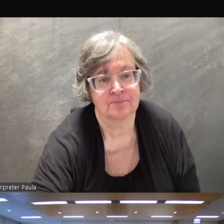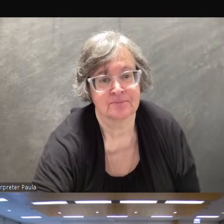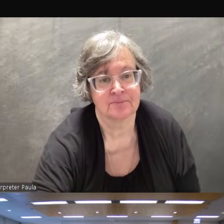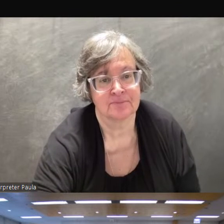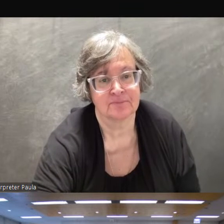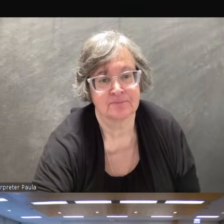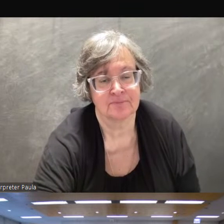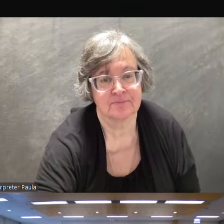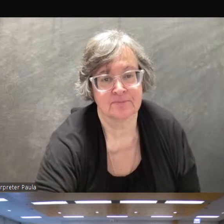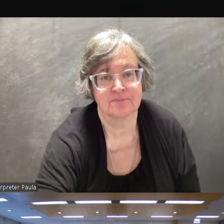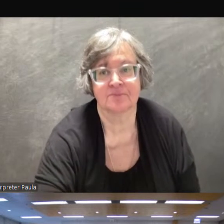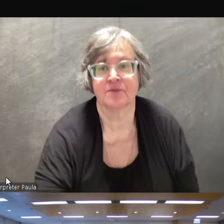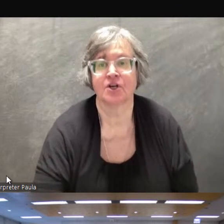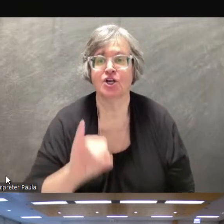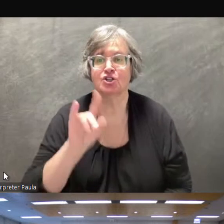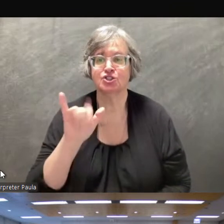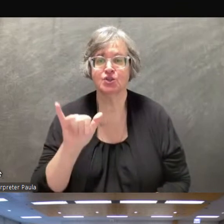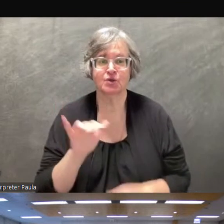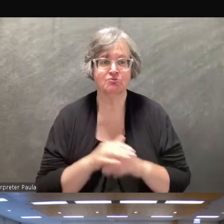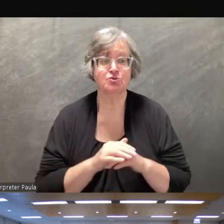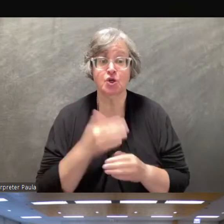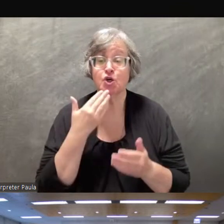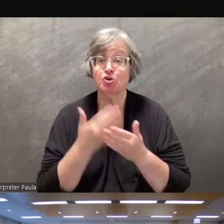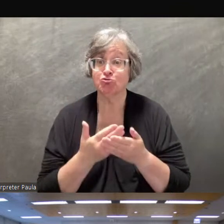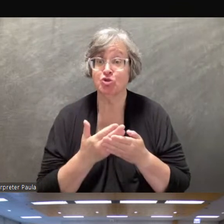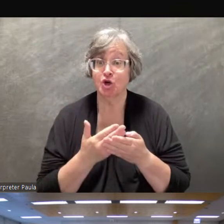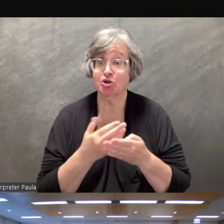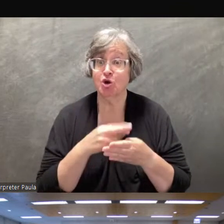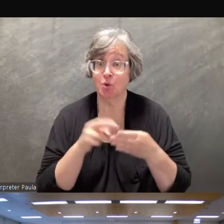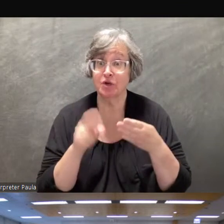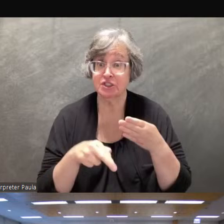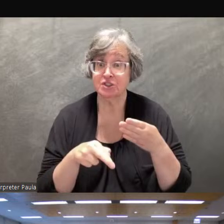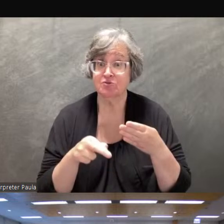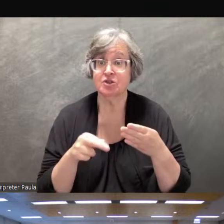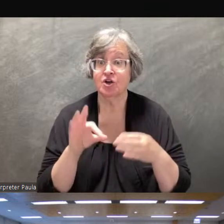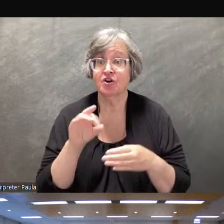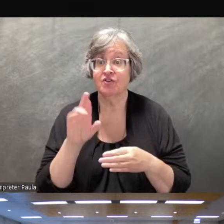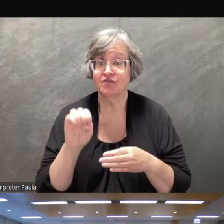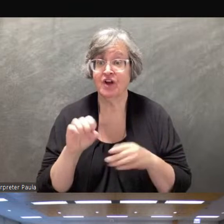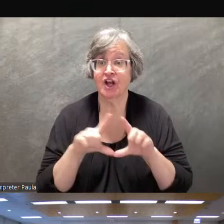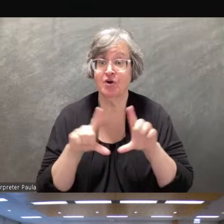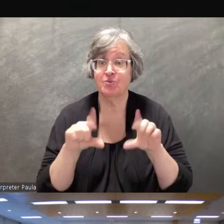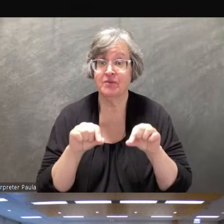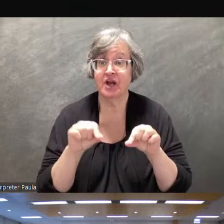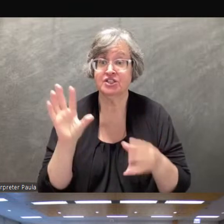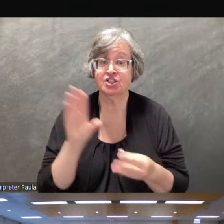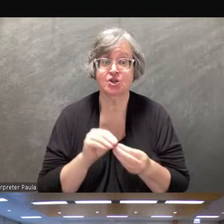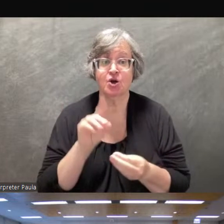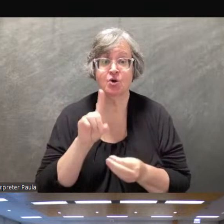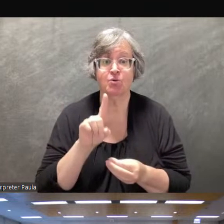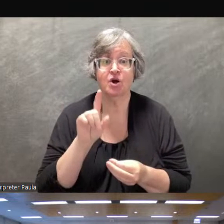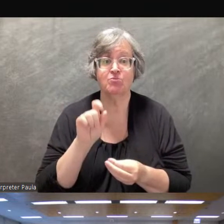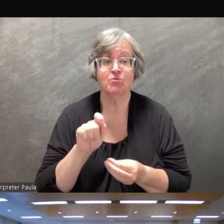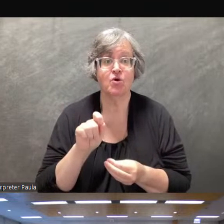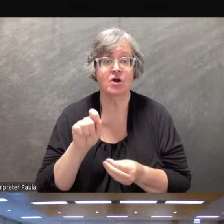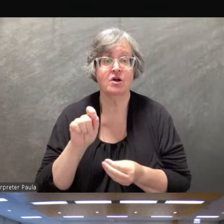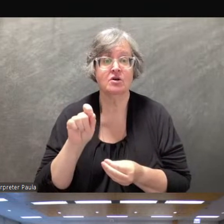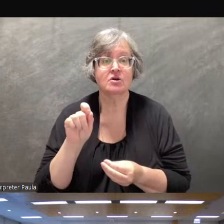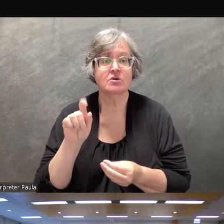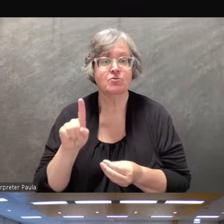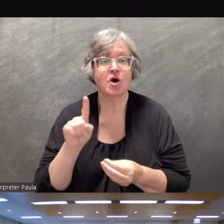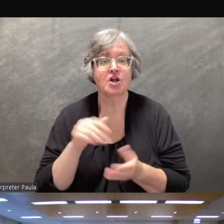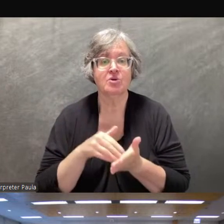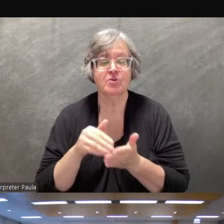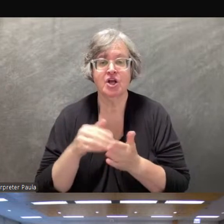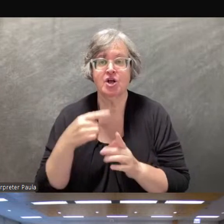Okay, so for the month of July, good results. We have fair and pass totals 1.1 million positive to budget. That's driven primarily